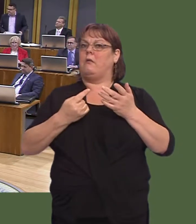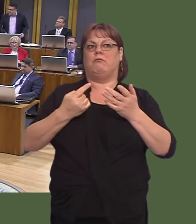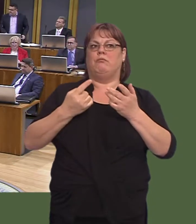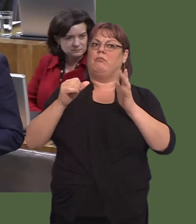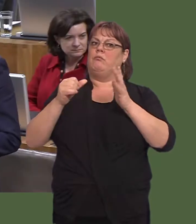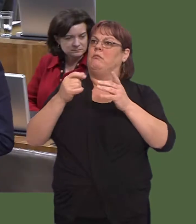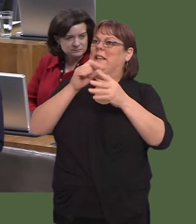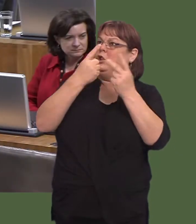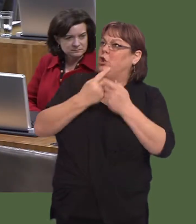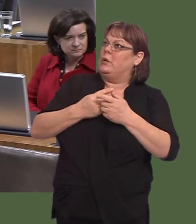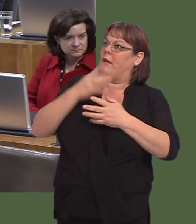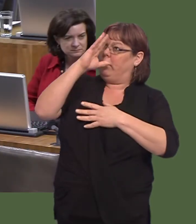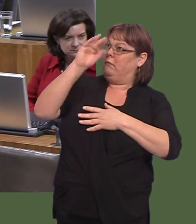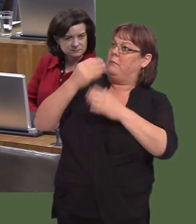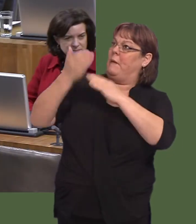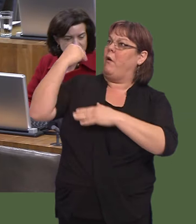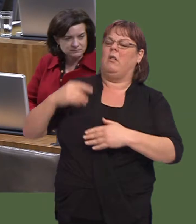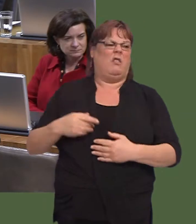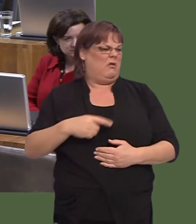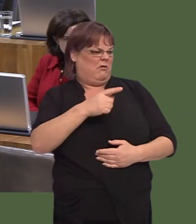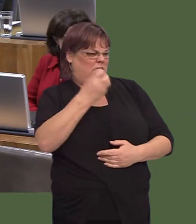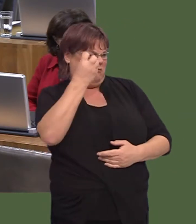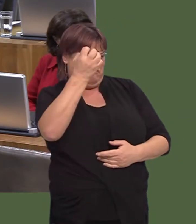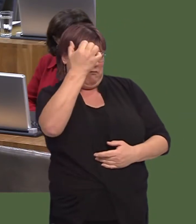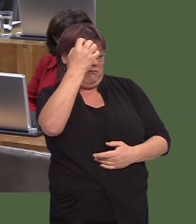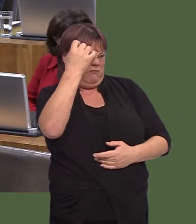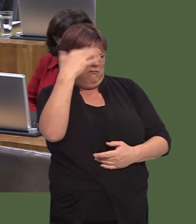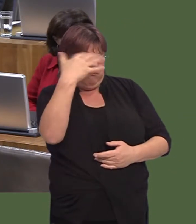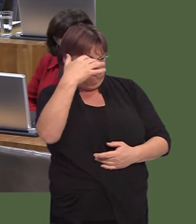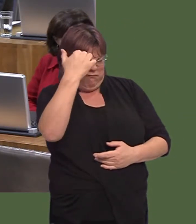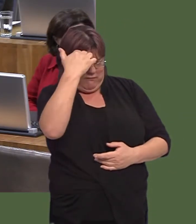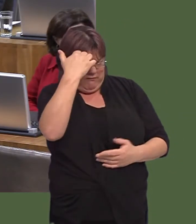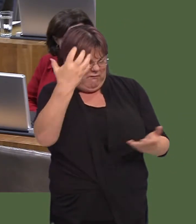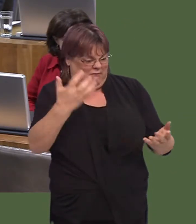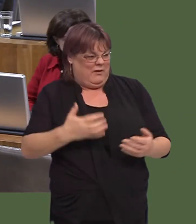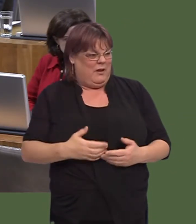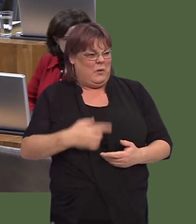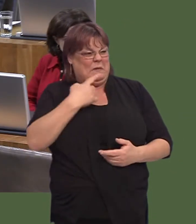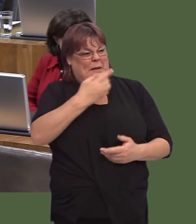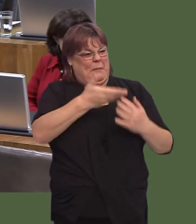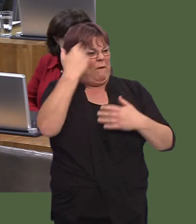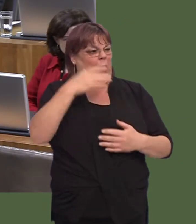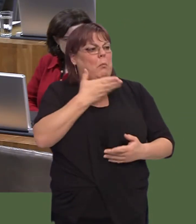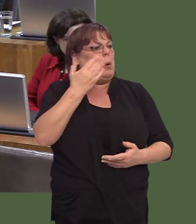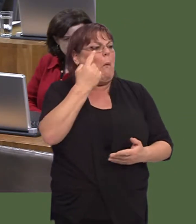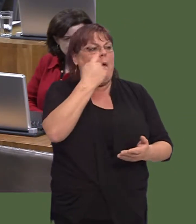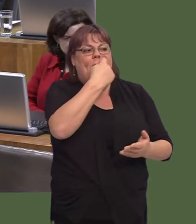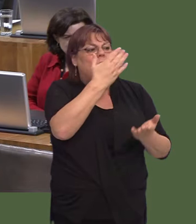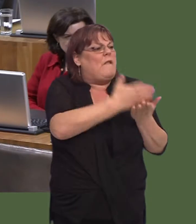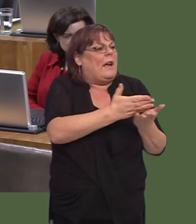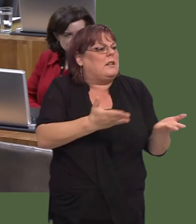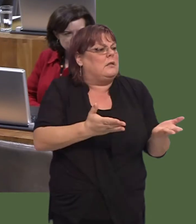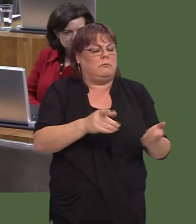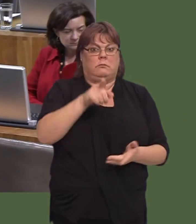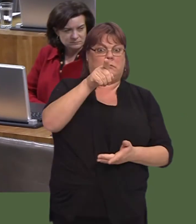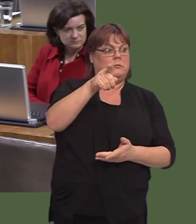previously? No, it's not the member. It's just frivolous nonsense, as well as he knows it, and without any basis in fact at all. The